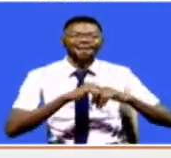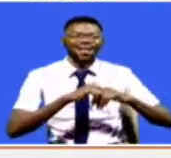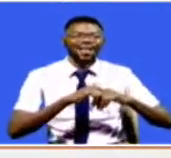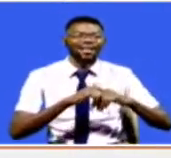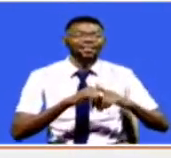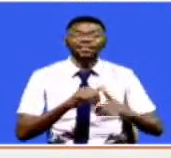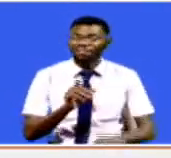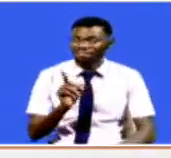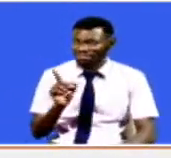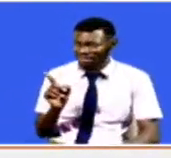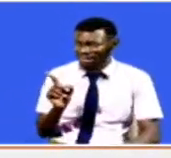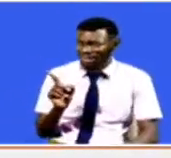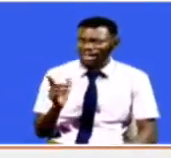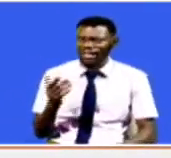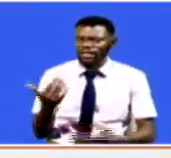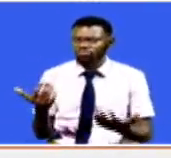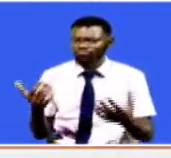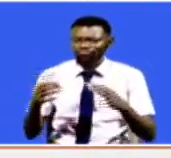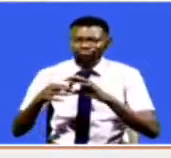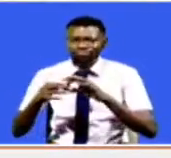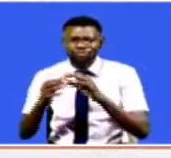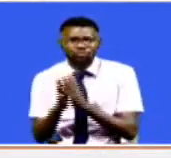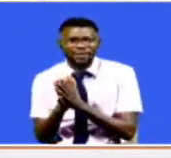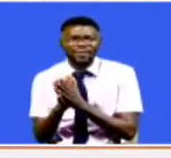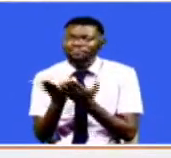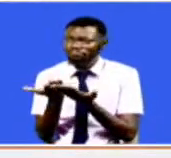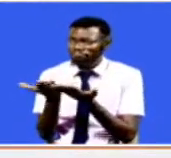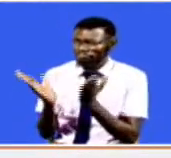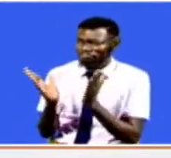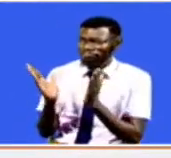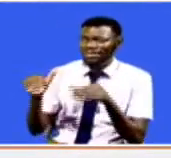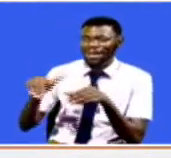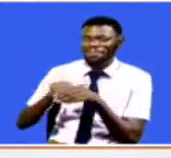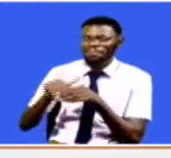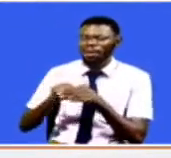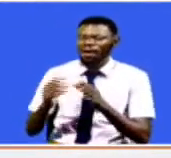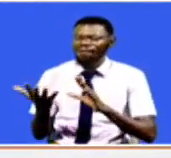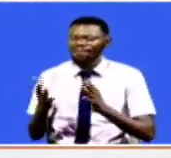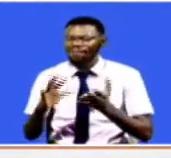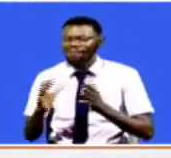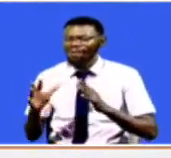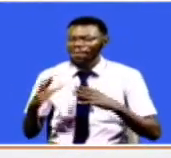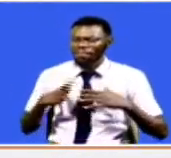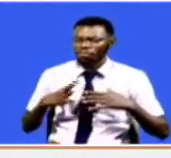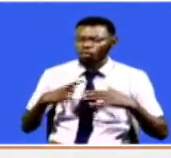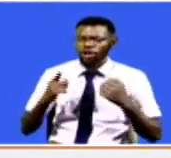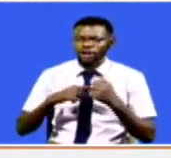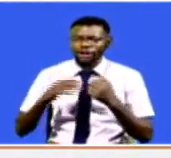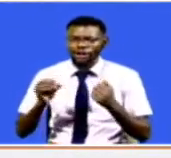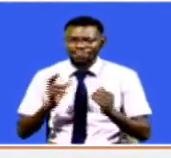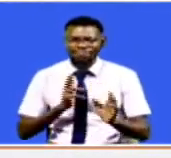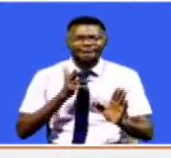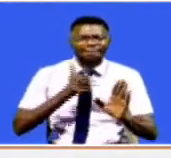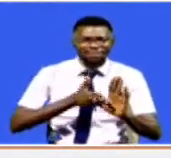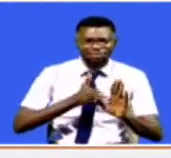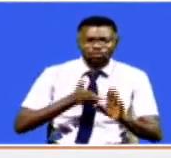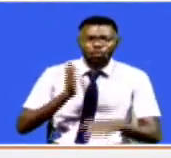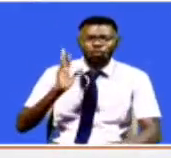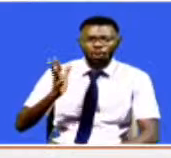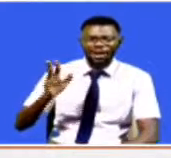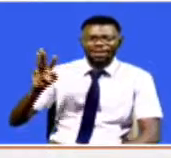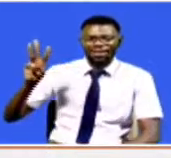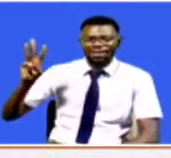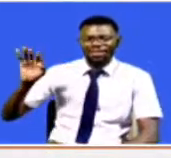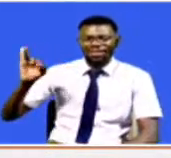Union in conjunction with the RNA. We have close to 60 participants here at the Windosr Golf and Country